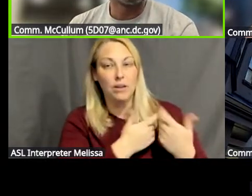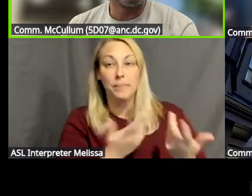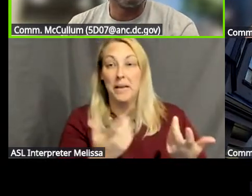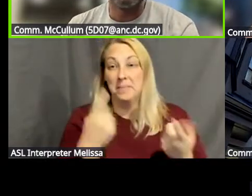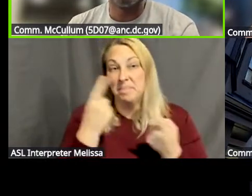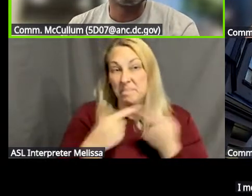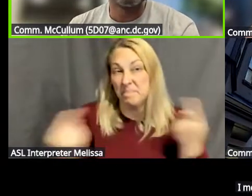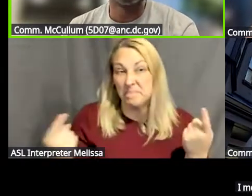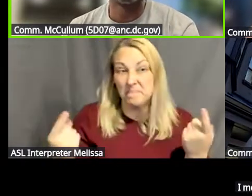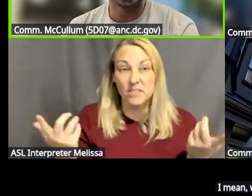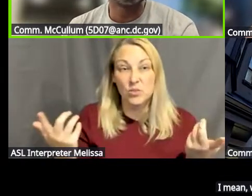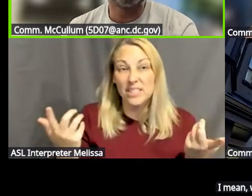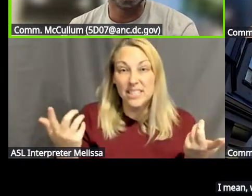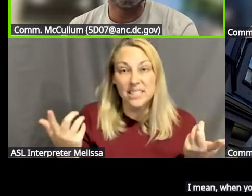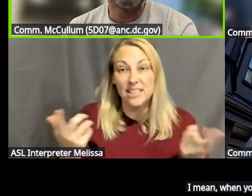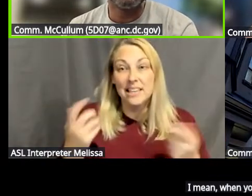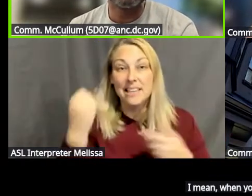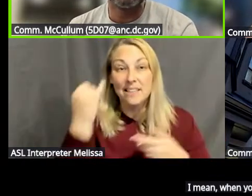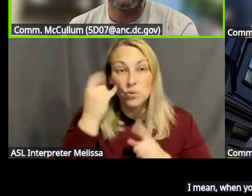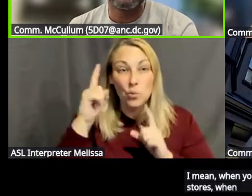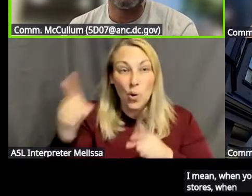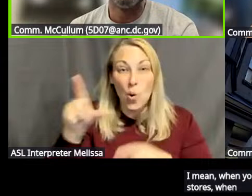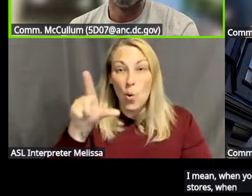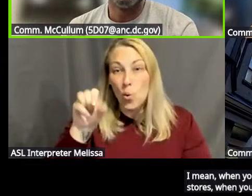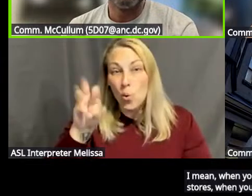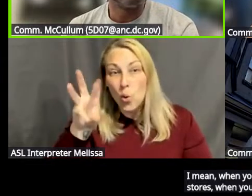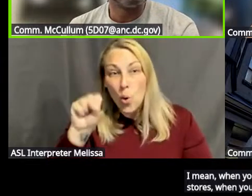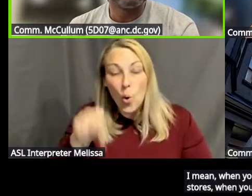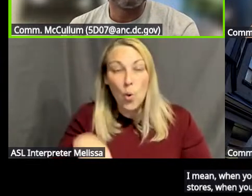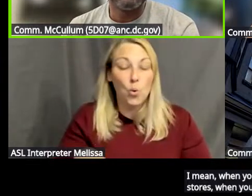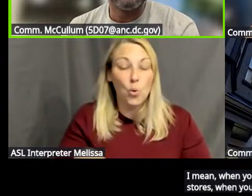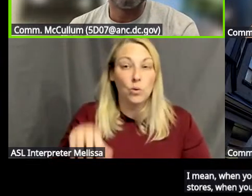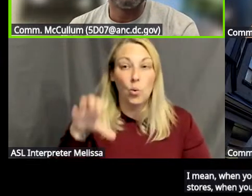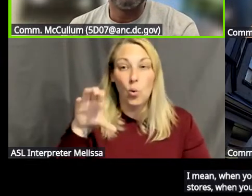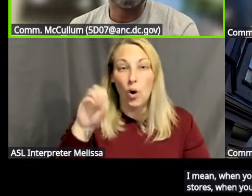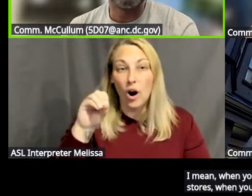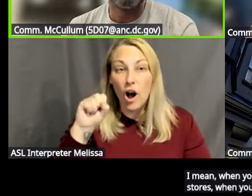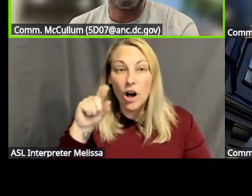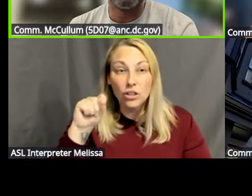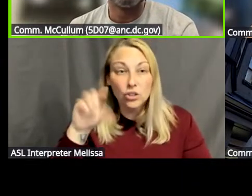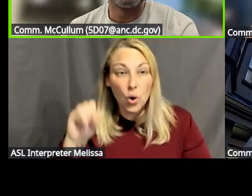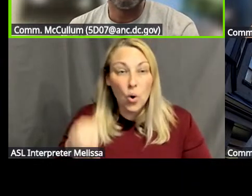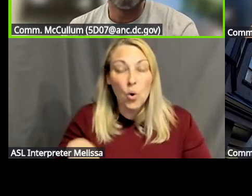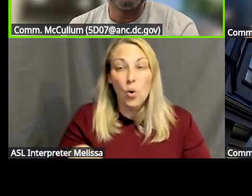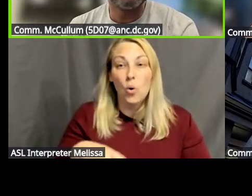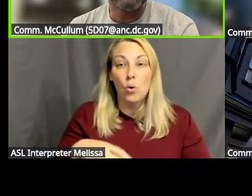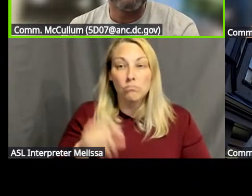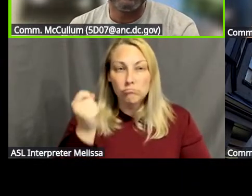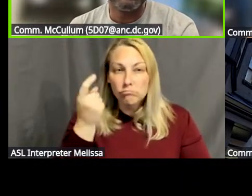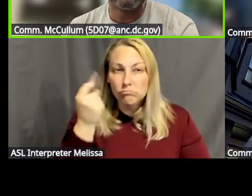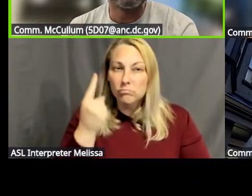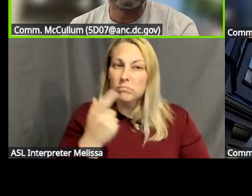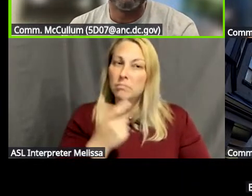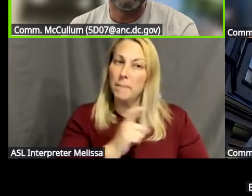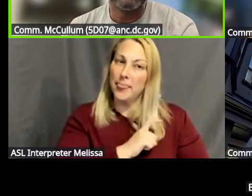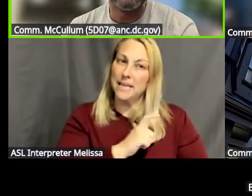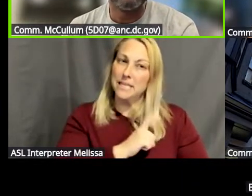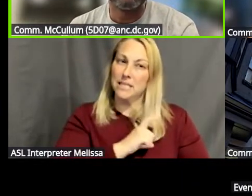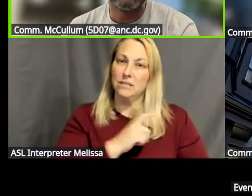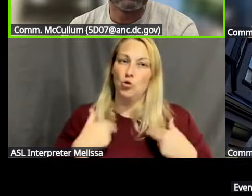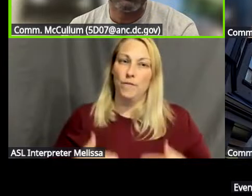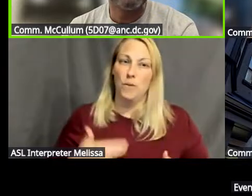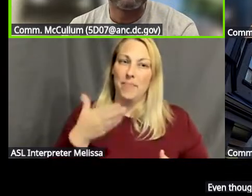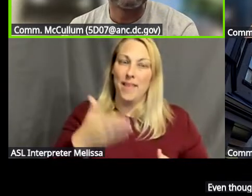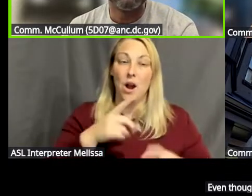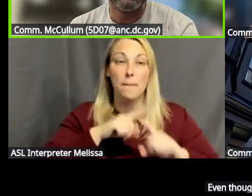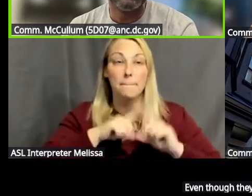you go to any of these stores, when you see police presence there, even though they are in police uniform, MPD is not paying those employees to be,